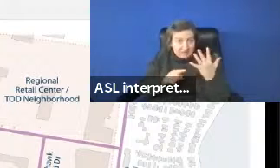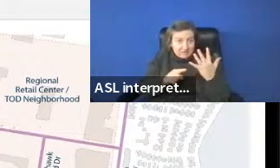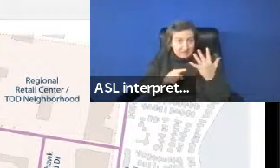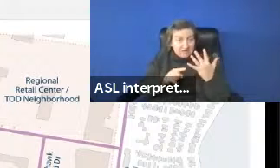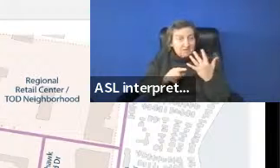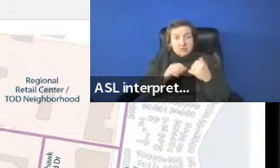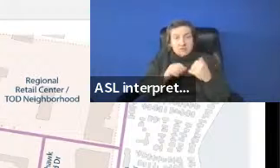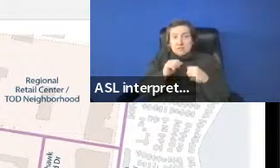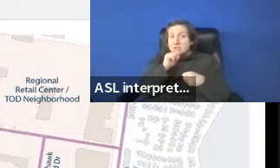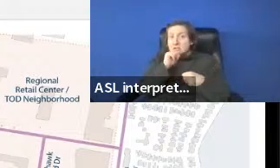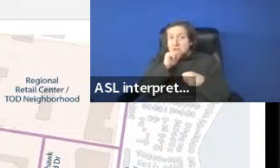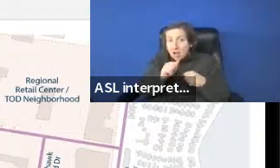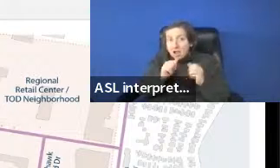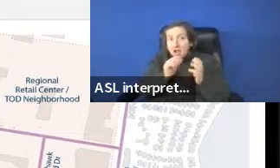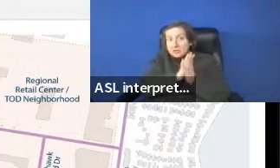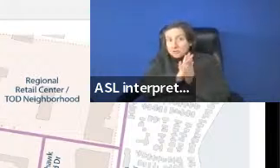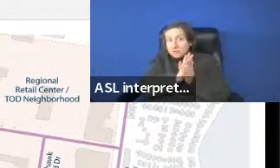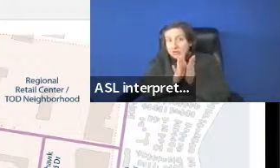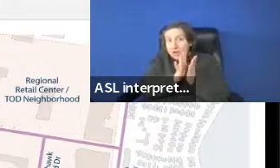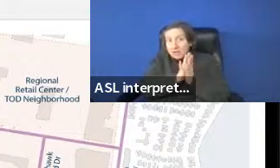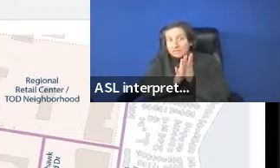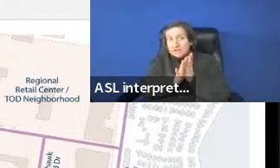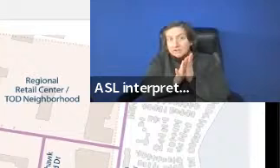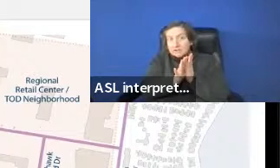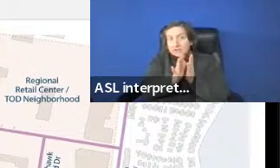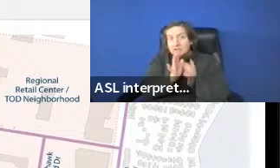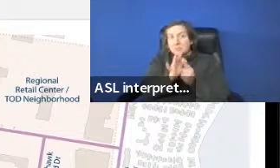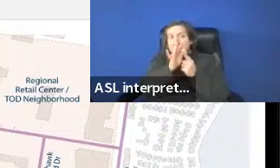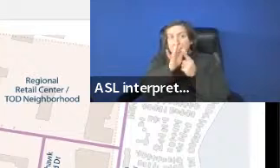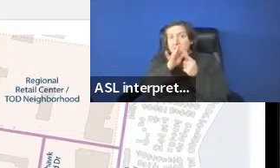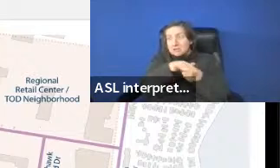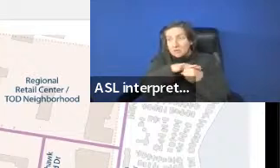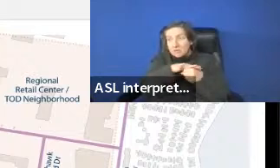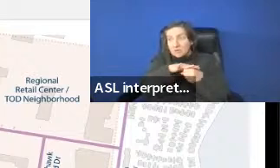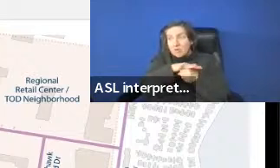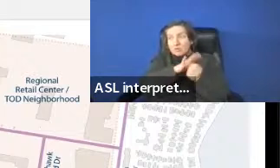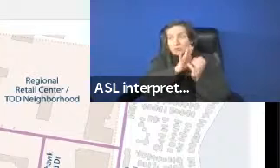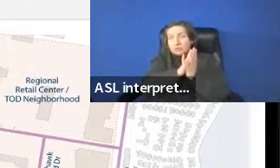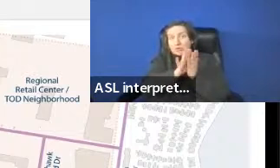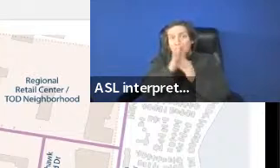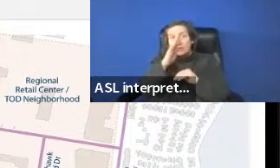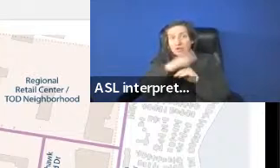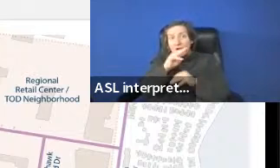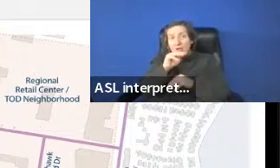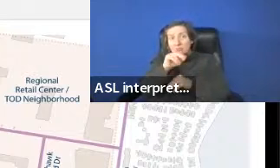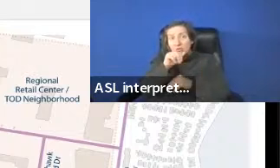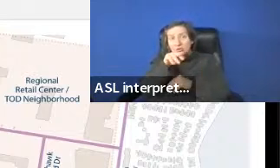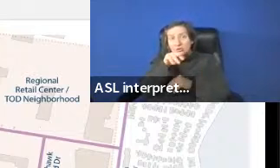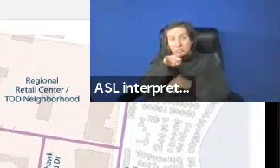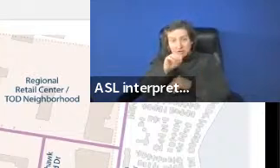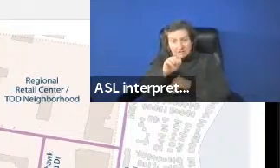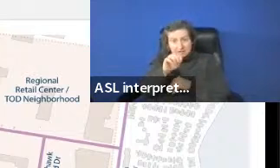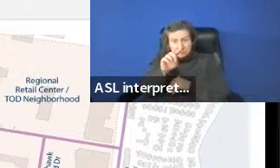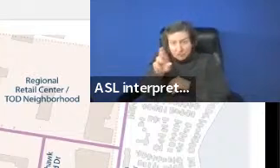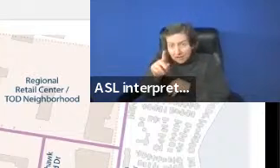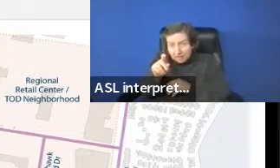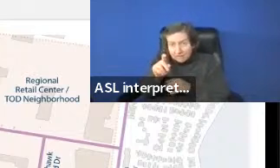be traffic besides local traffic on Marine Drive?